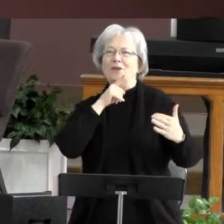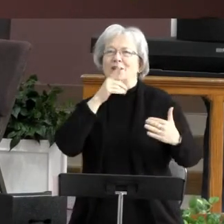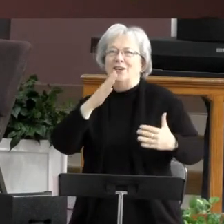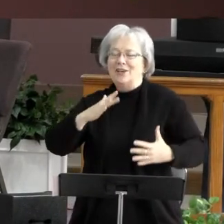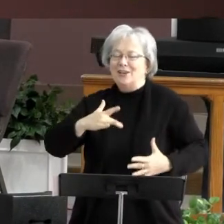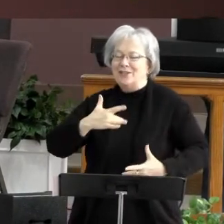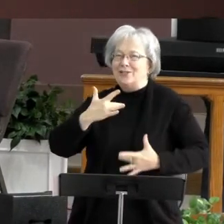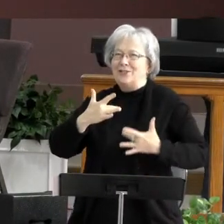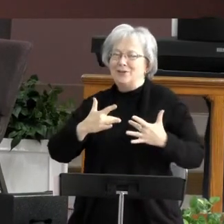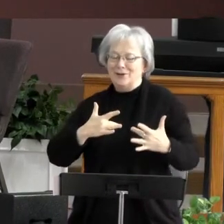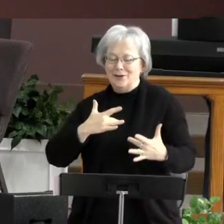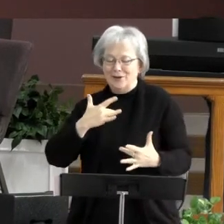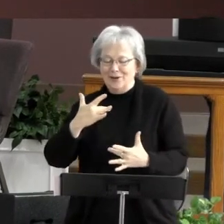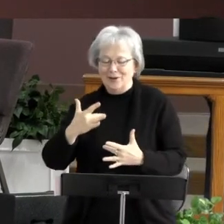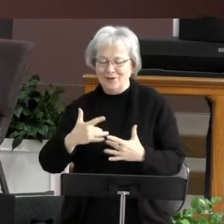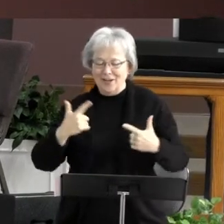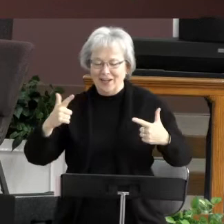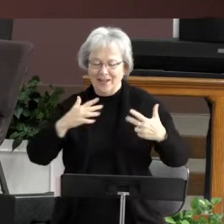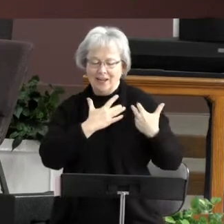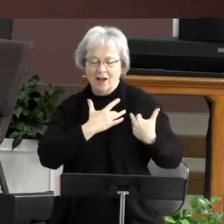Hope is stirring.